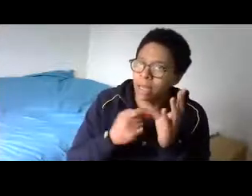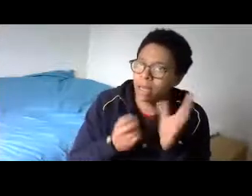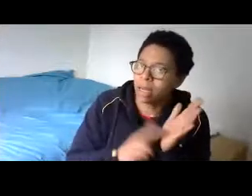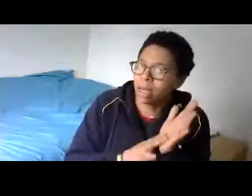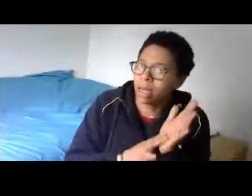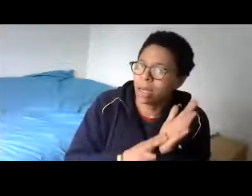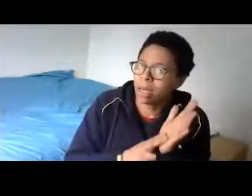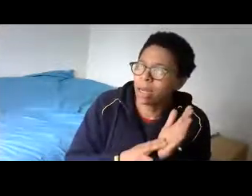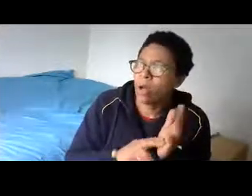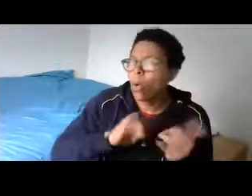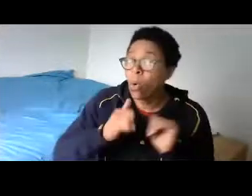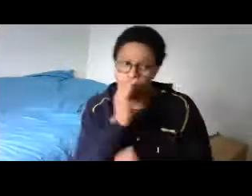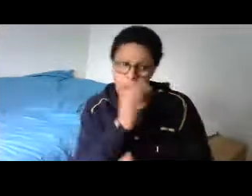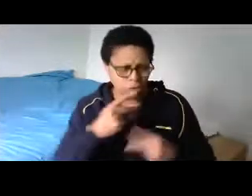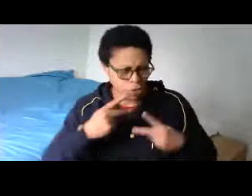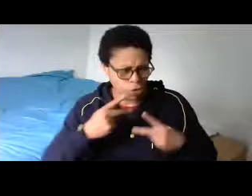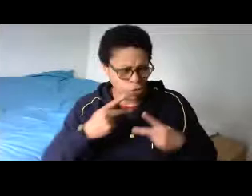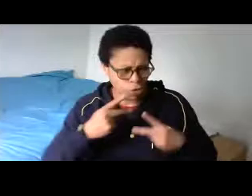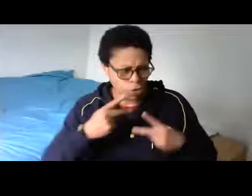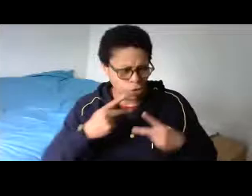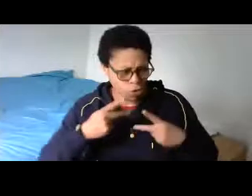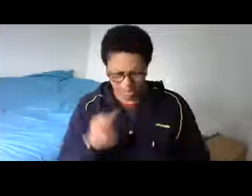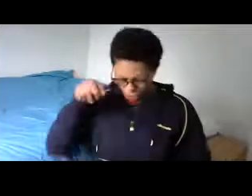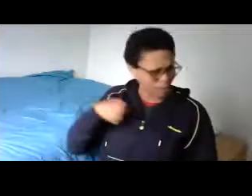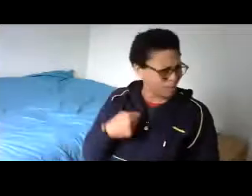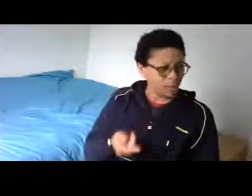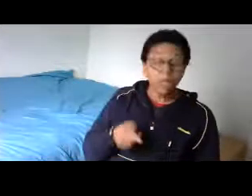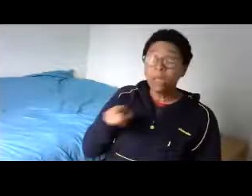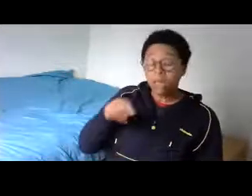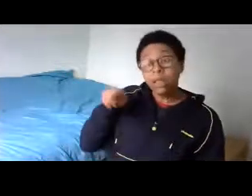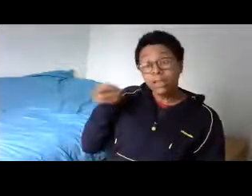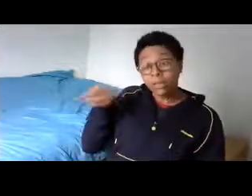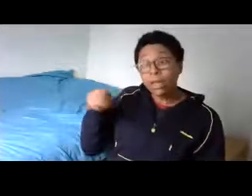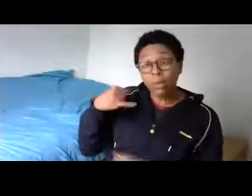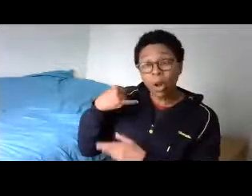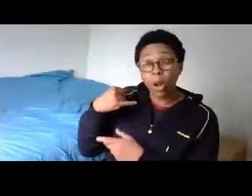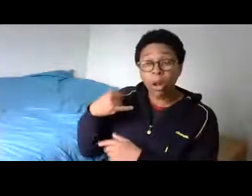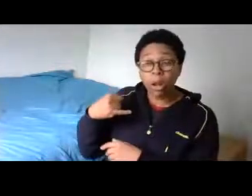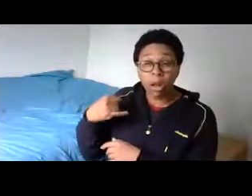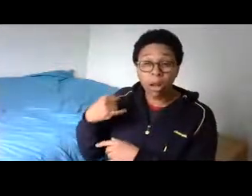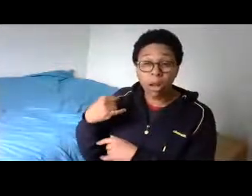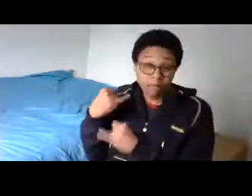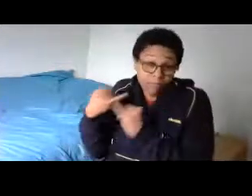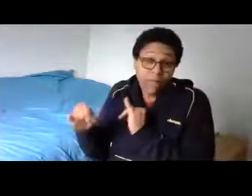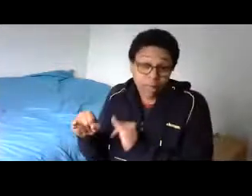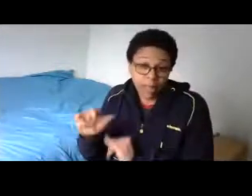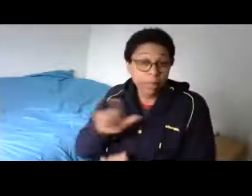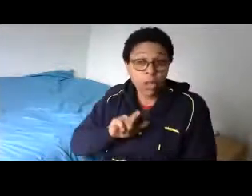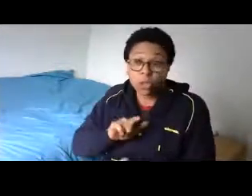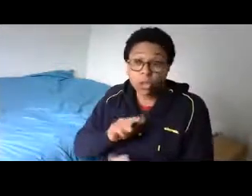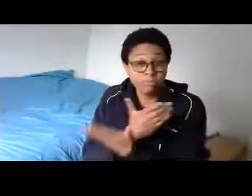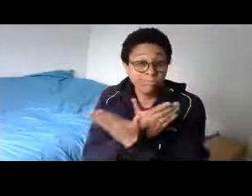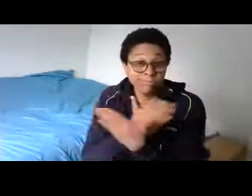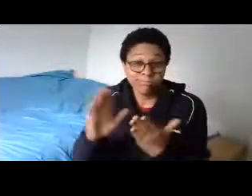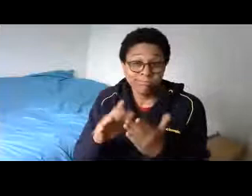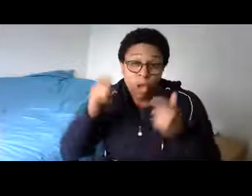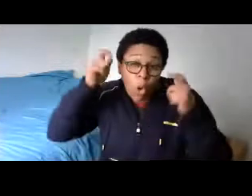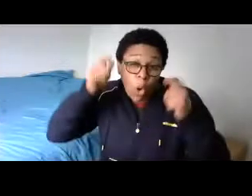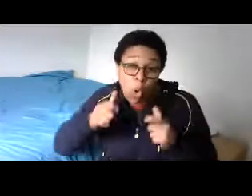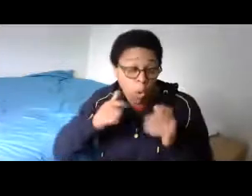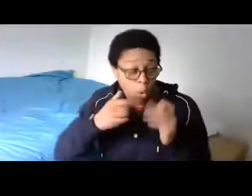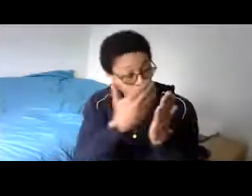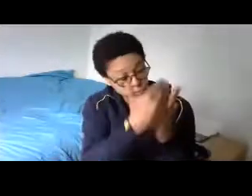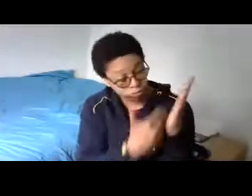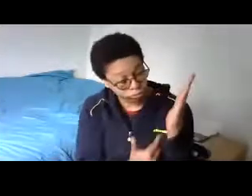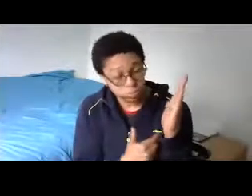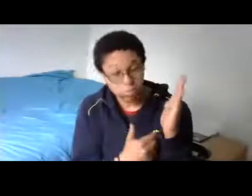then they will lose, because the guidance is clear that they should allow maximum flexibility. And